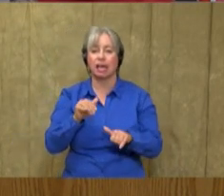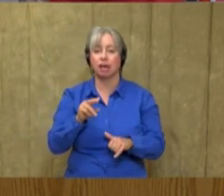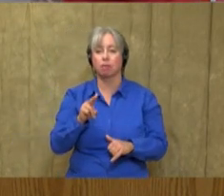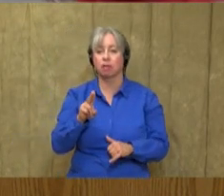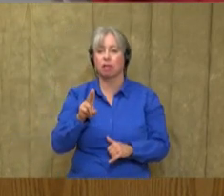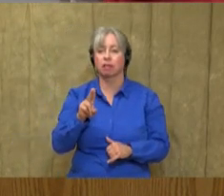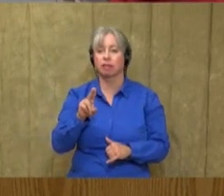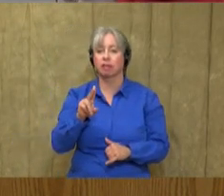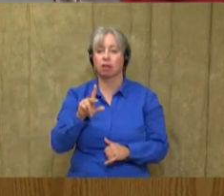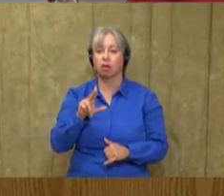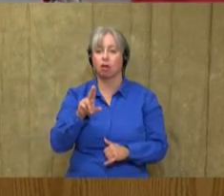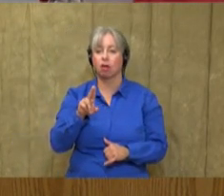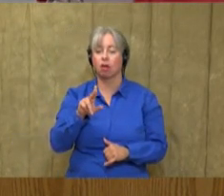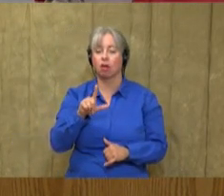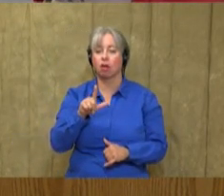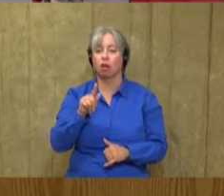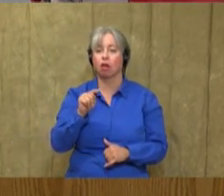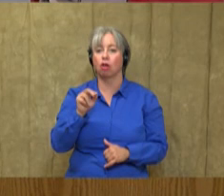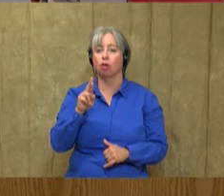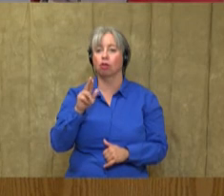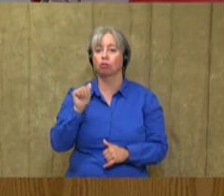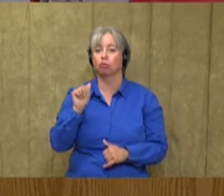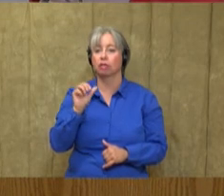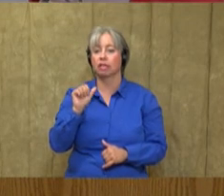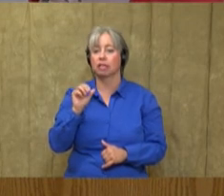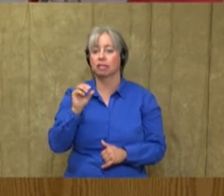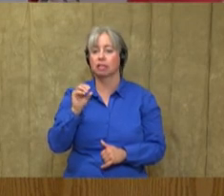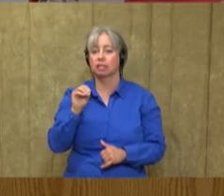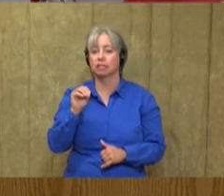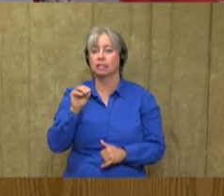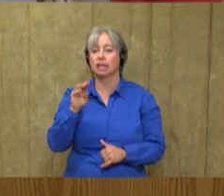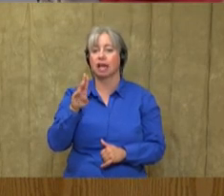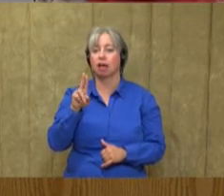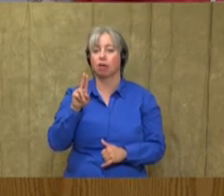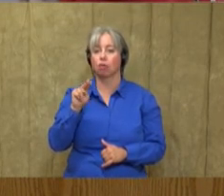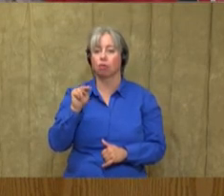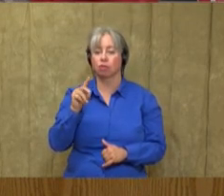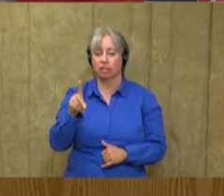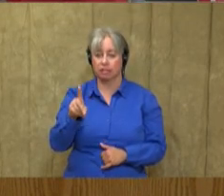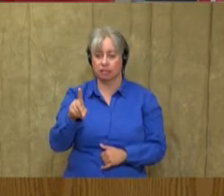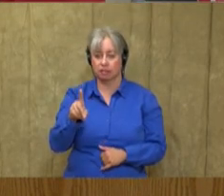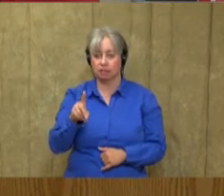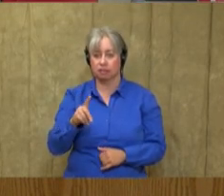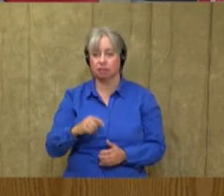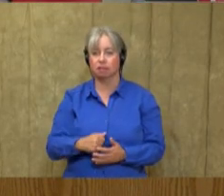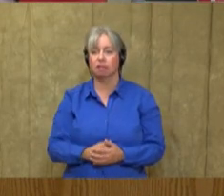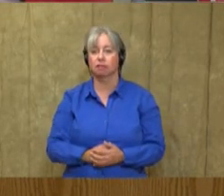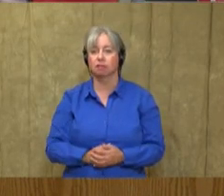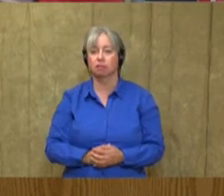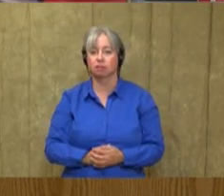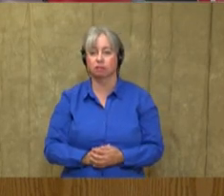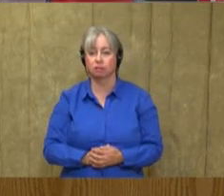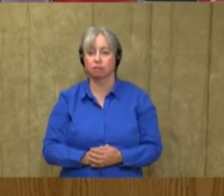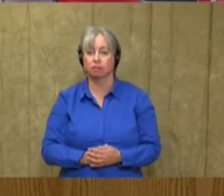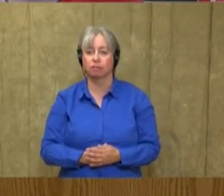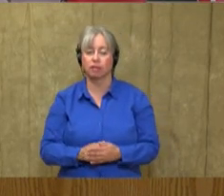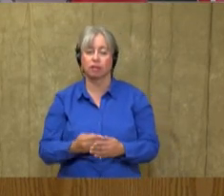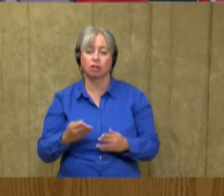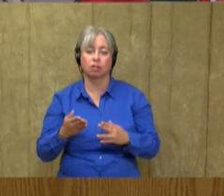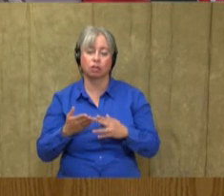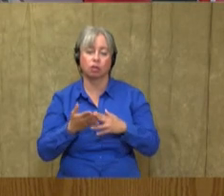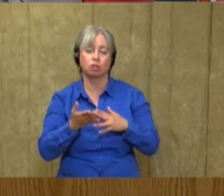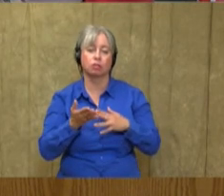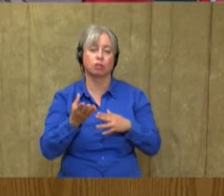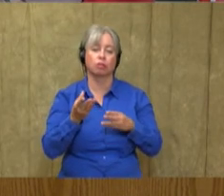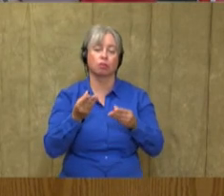do ultrasound will account for what's called refraction. So that sound wave goes through this soft tissue, like